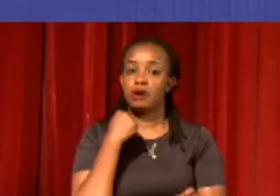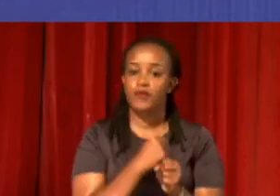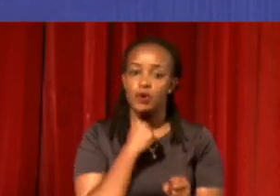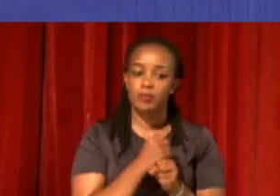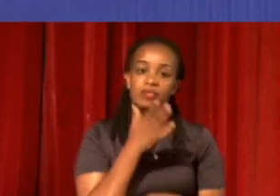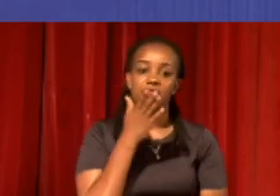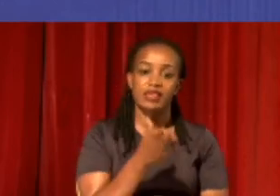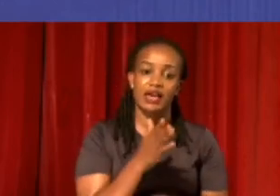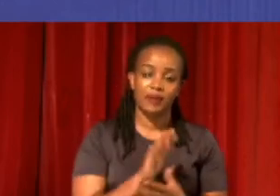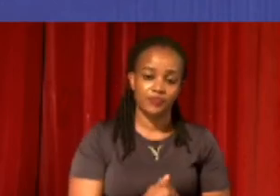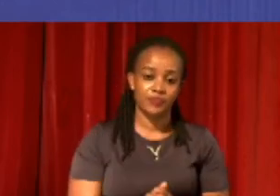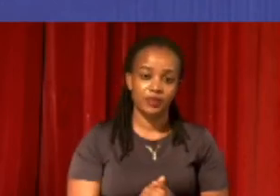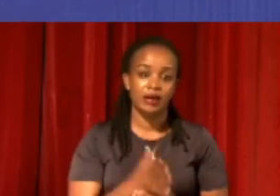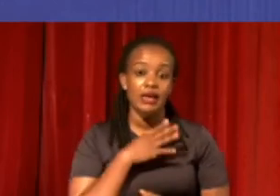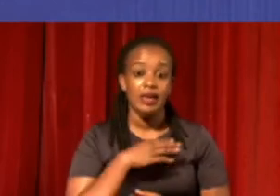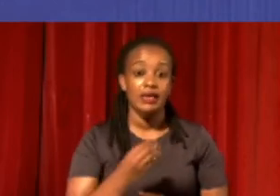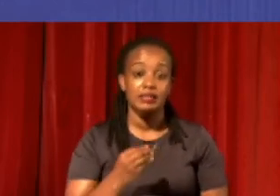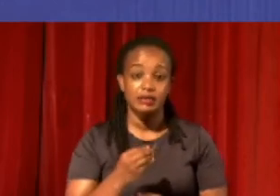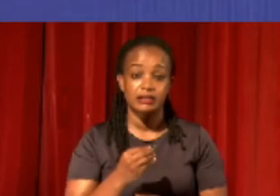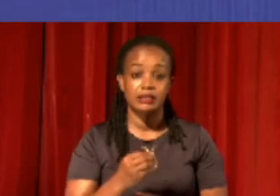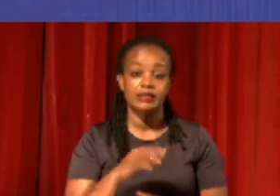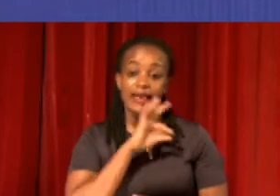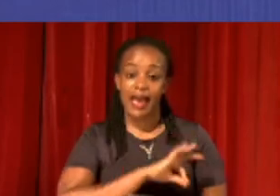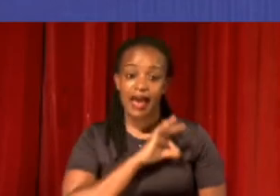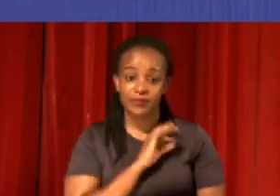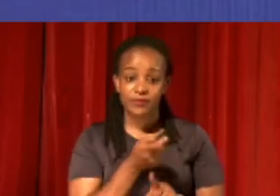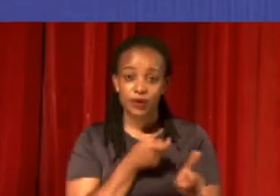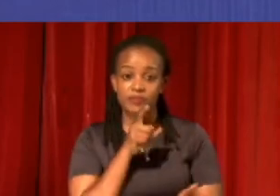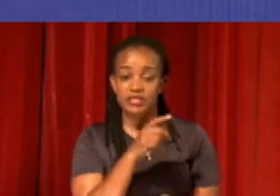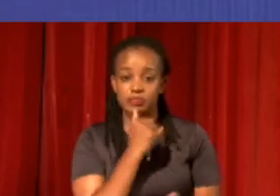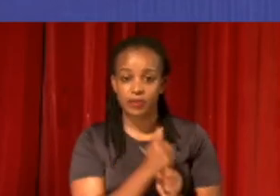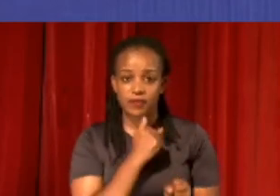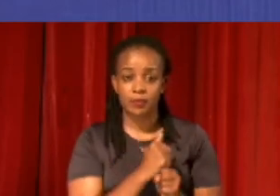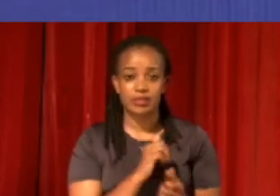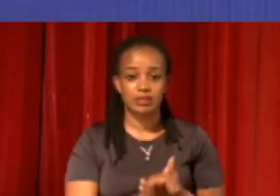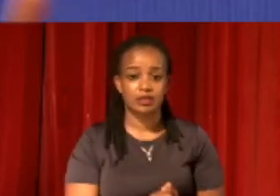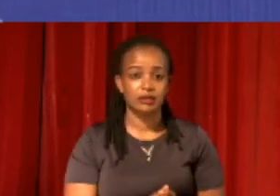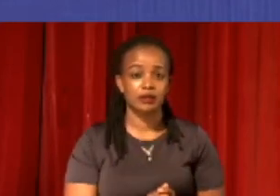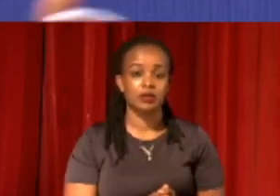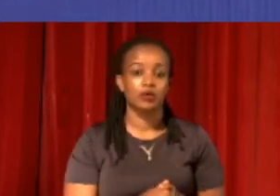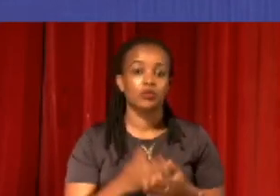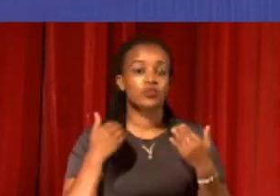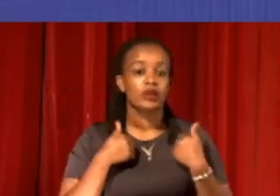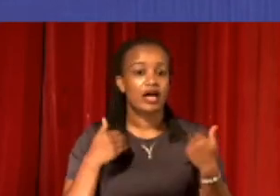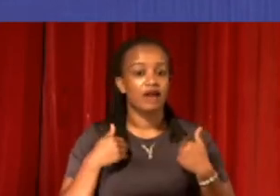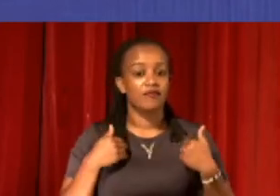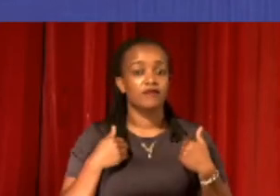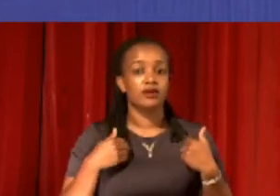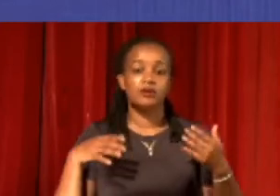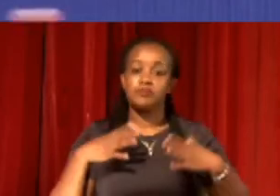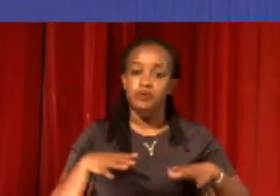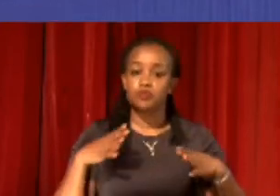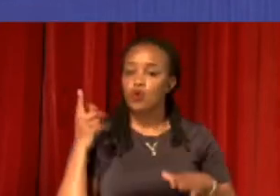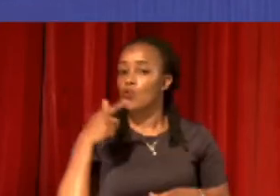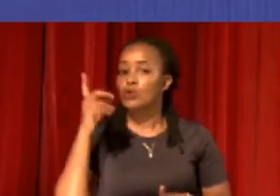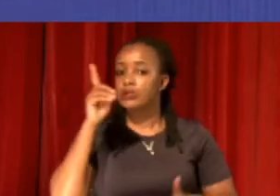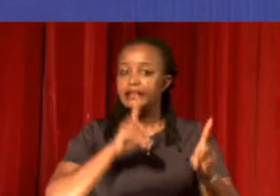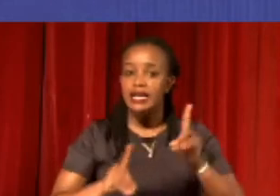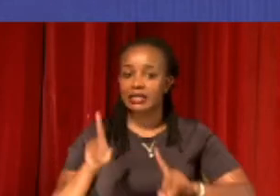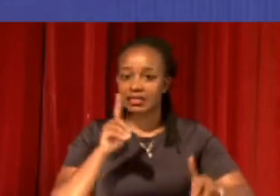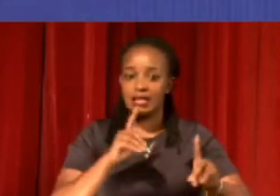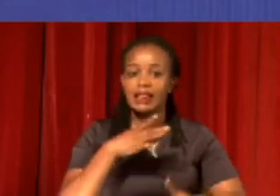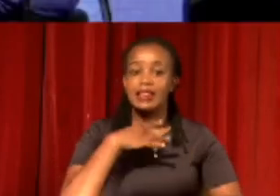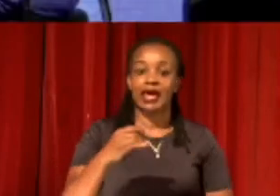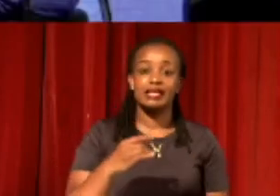on a day-to-day basis, mm. and they make their living out of that. Mm. All right. There's a Mogaka and Kamau who dresses like a Maasai. Yeah. And they make a living out